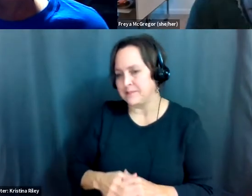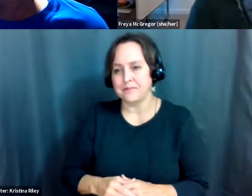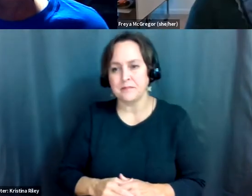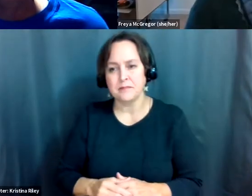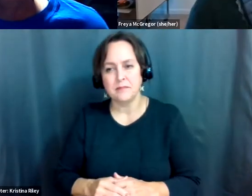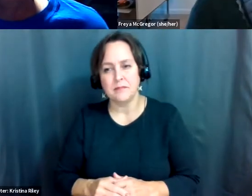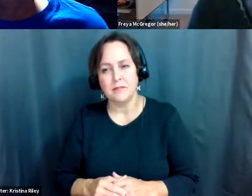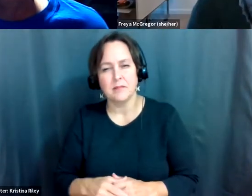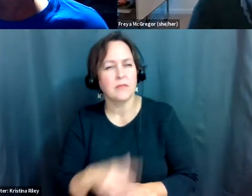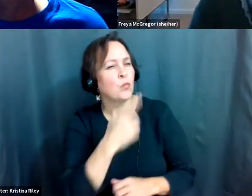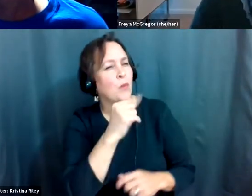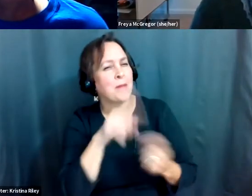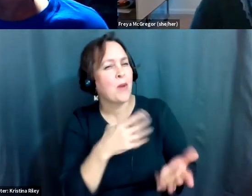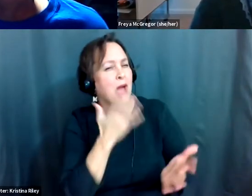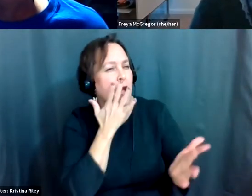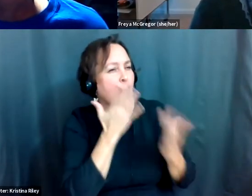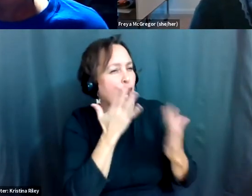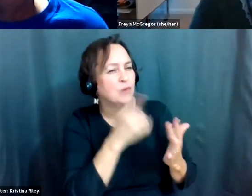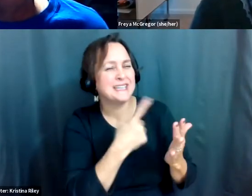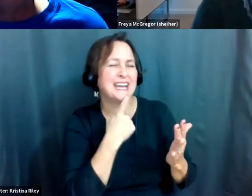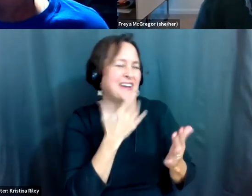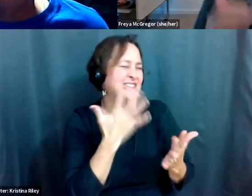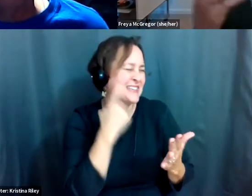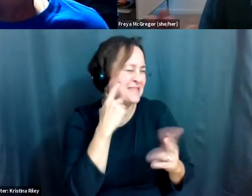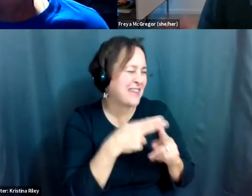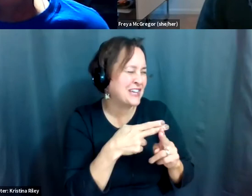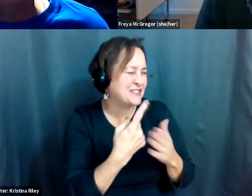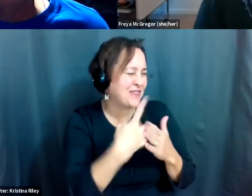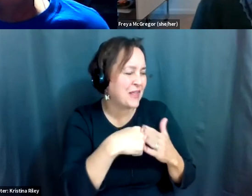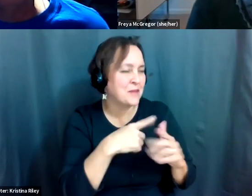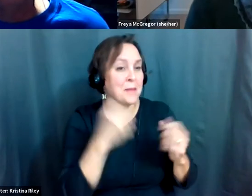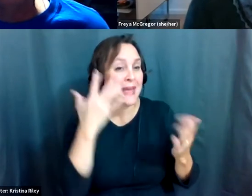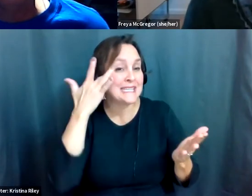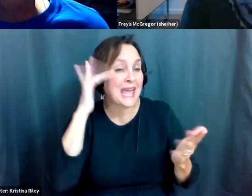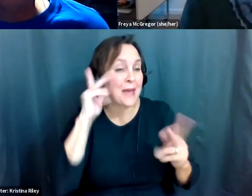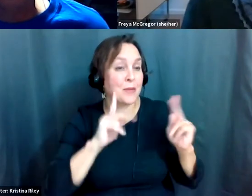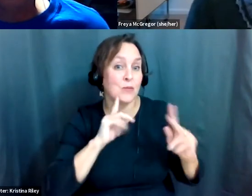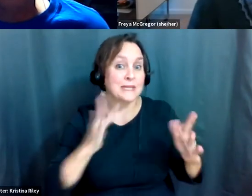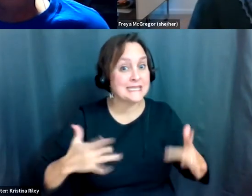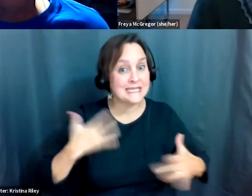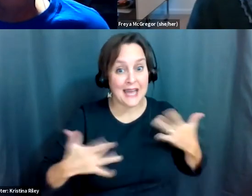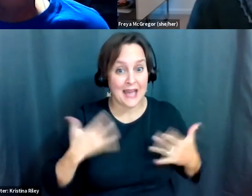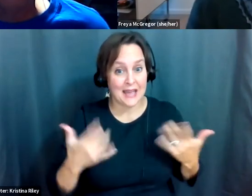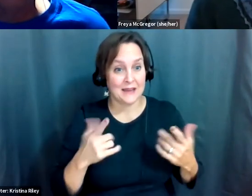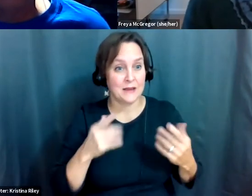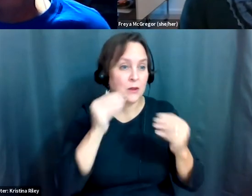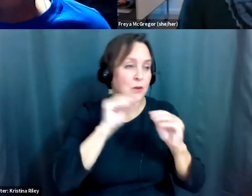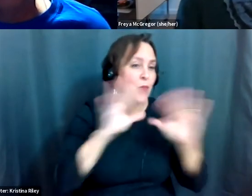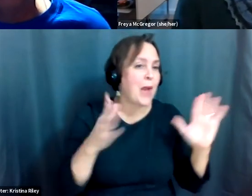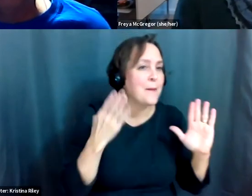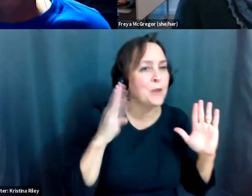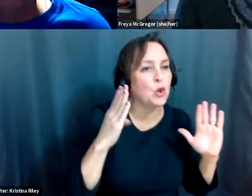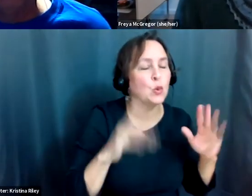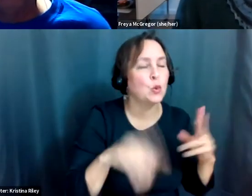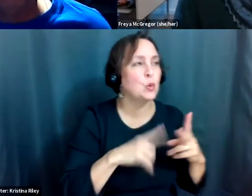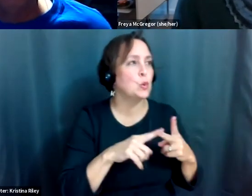about the colors of a bird? I think you sort of touched on this earlier, but a lot of sighted people get really excited about, you know, bright blue birds or